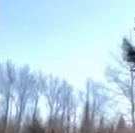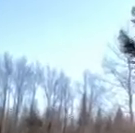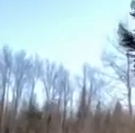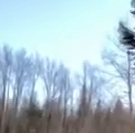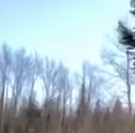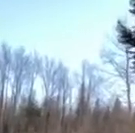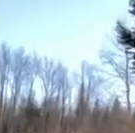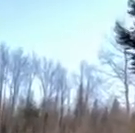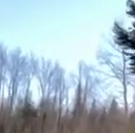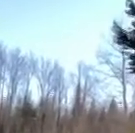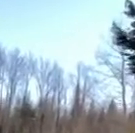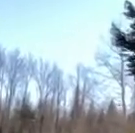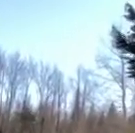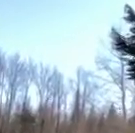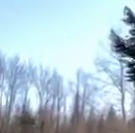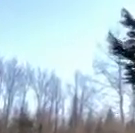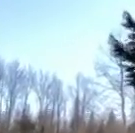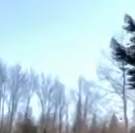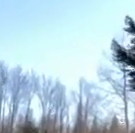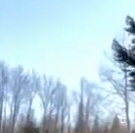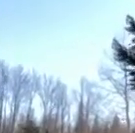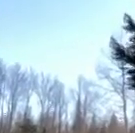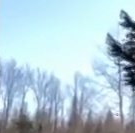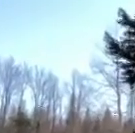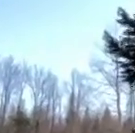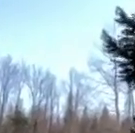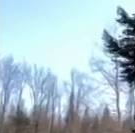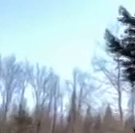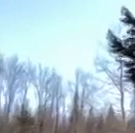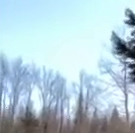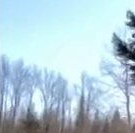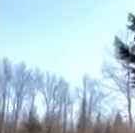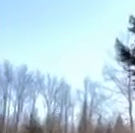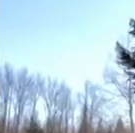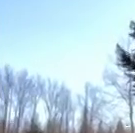Welcome, Carolyn and Anna Marie.